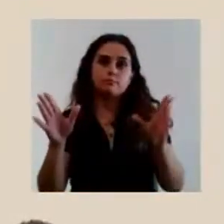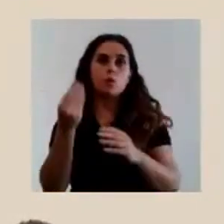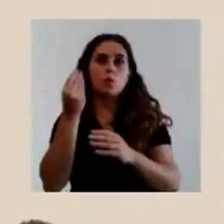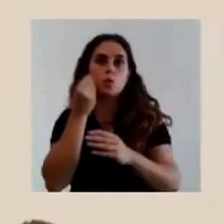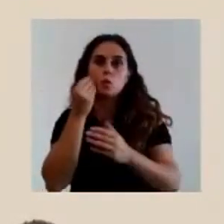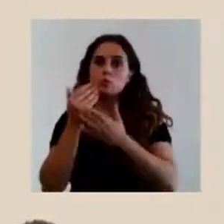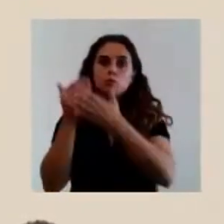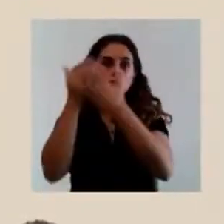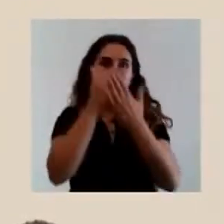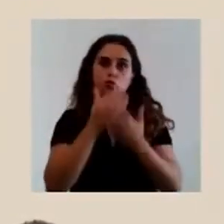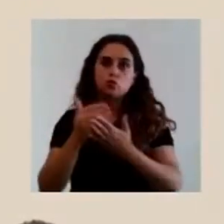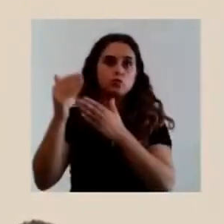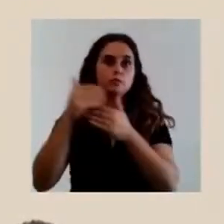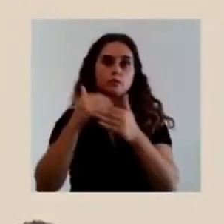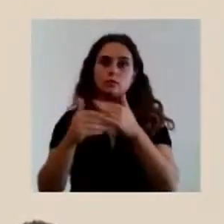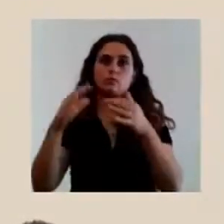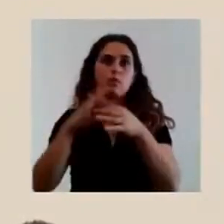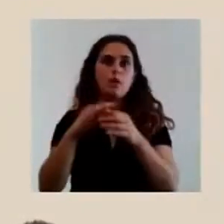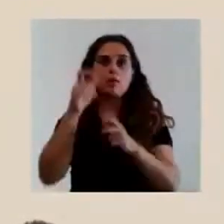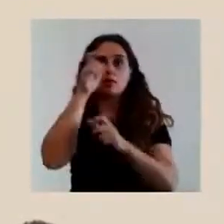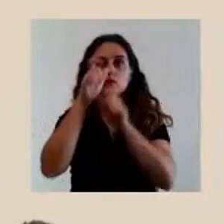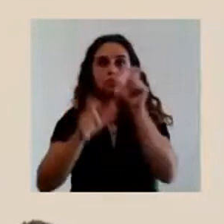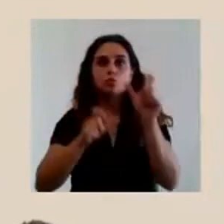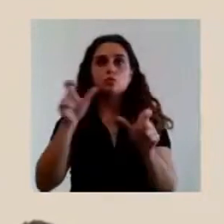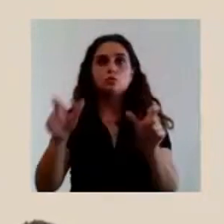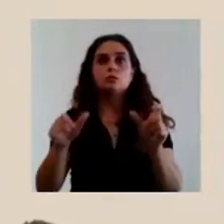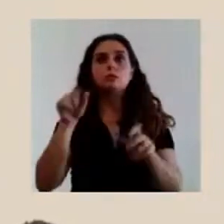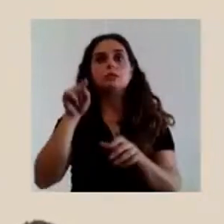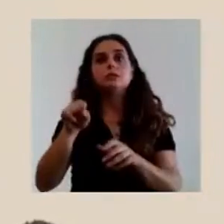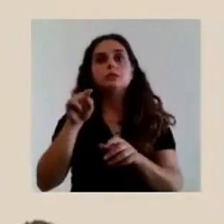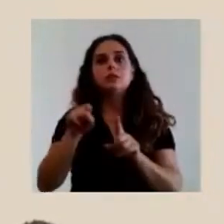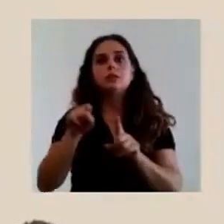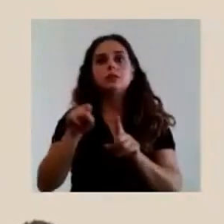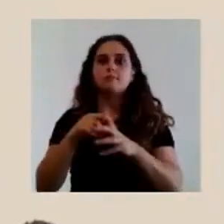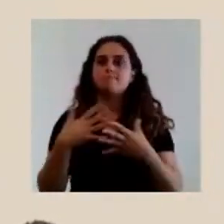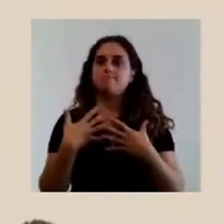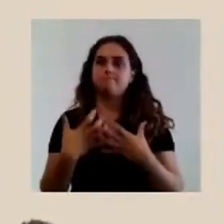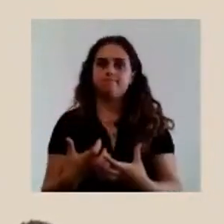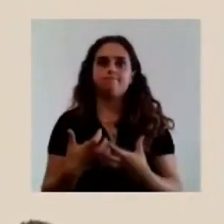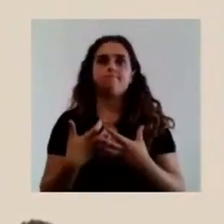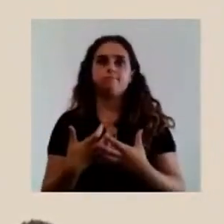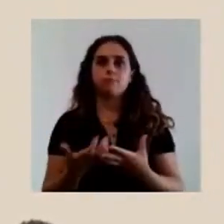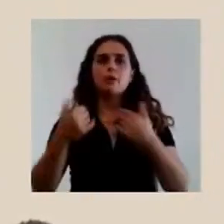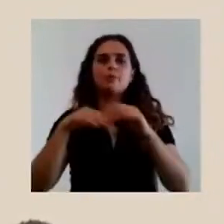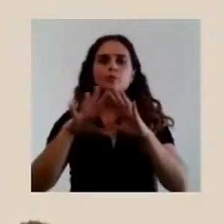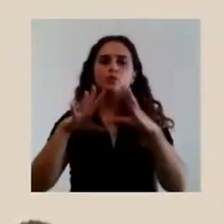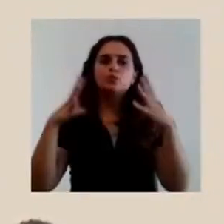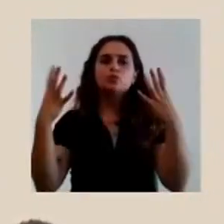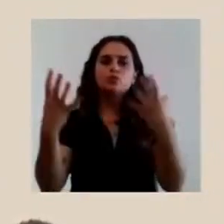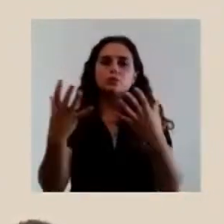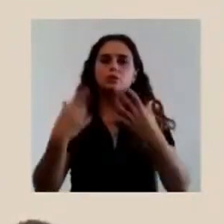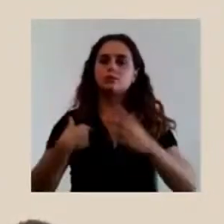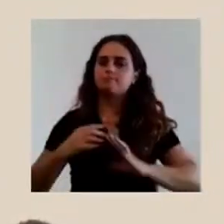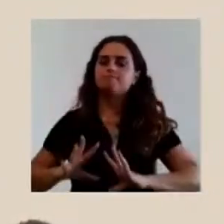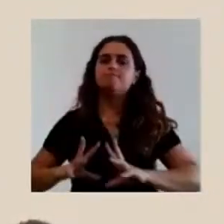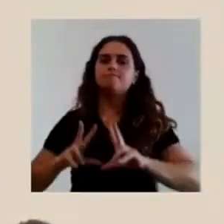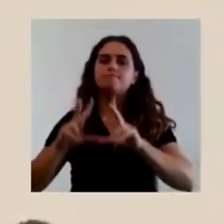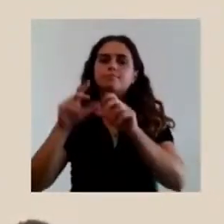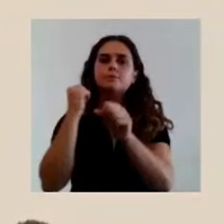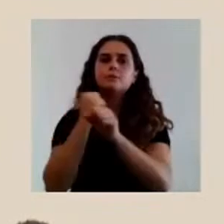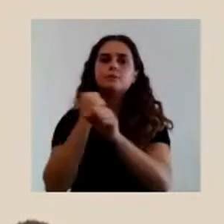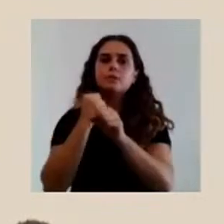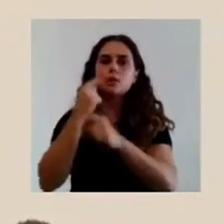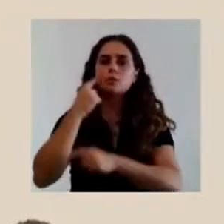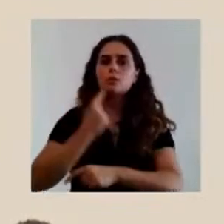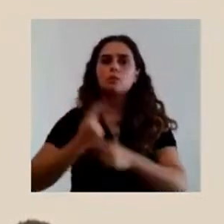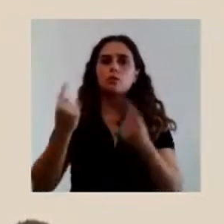studies I went through in the case of humans, this list is not exhaustive. But overall, an increasing body of work